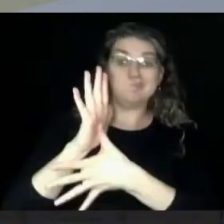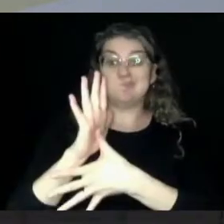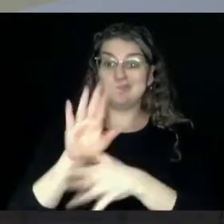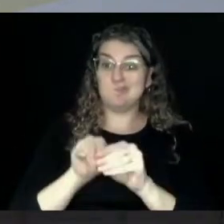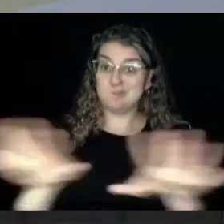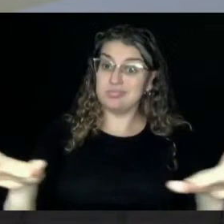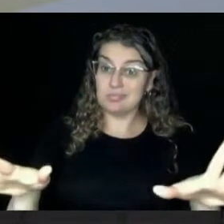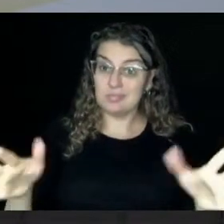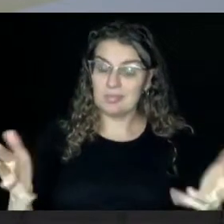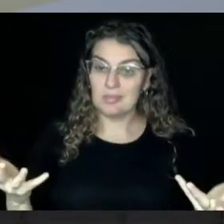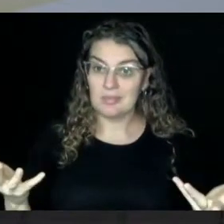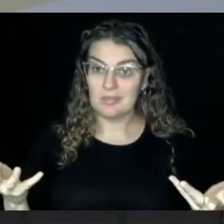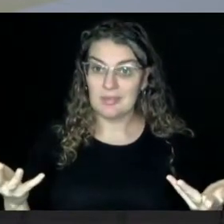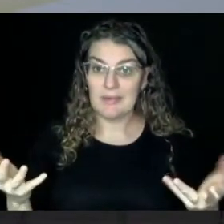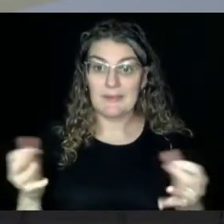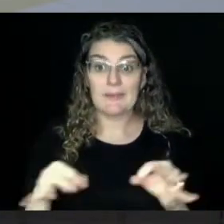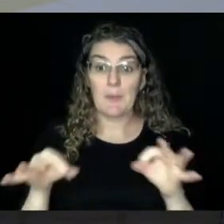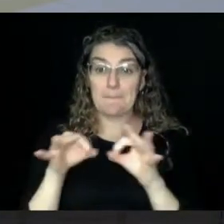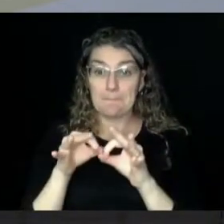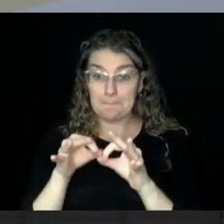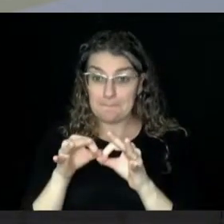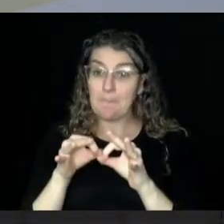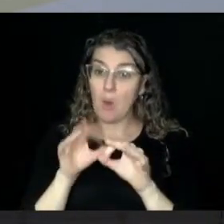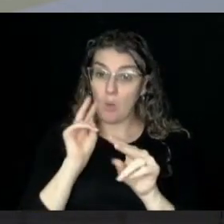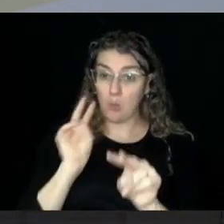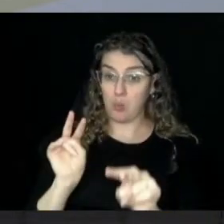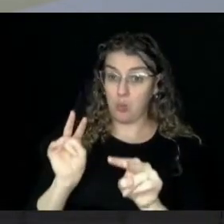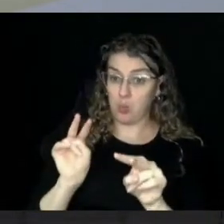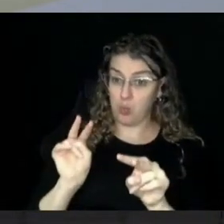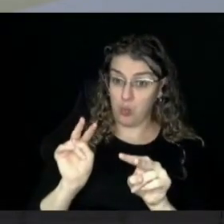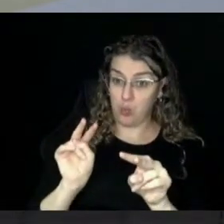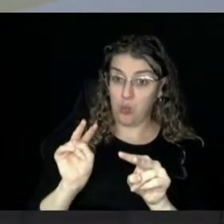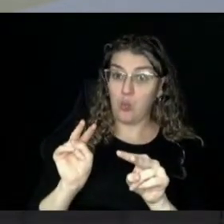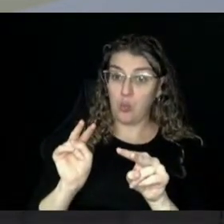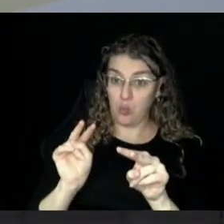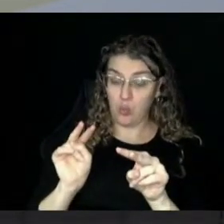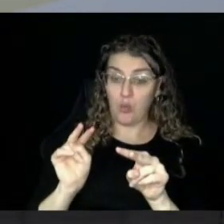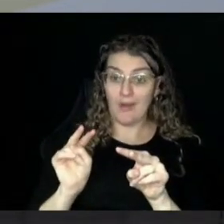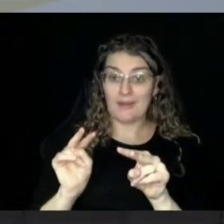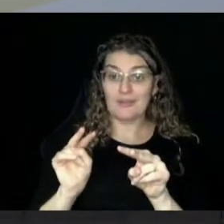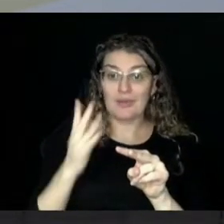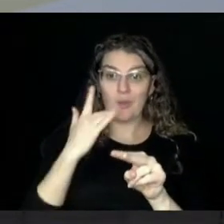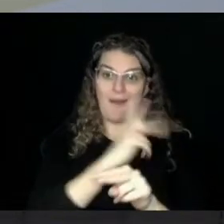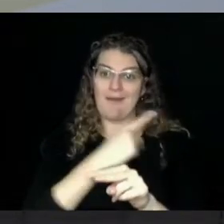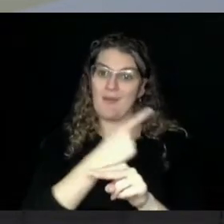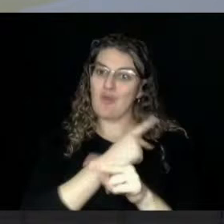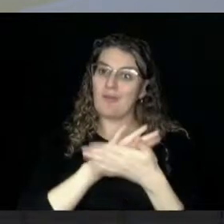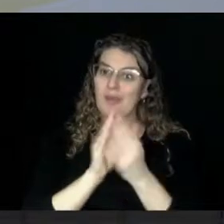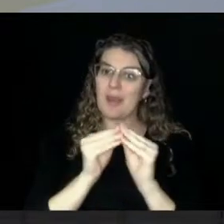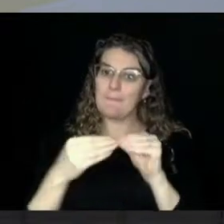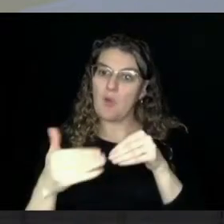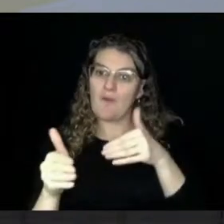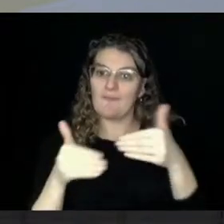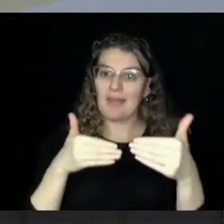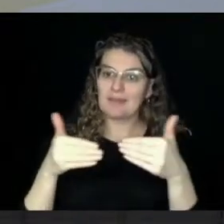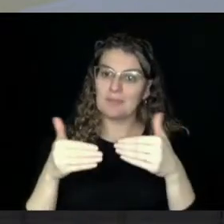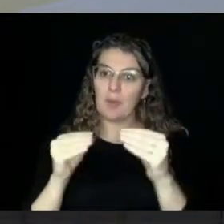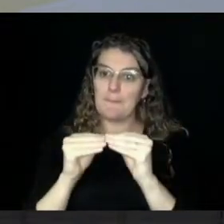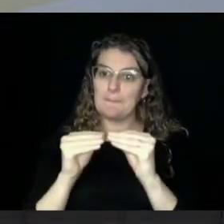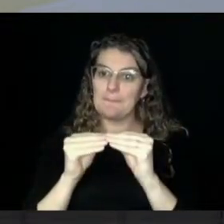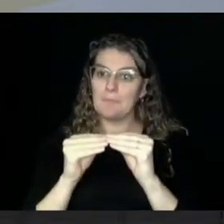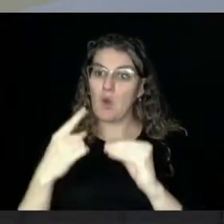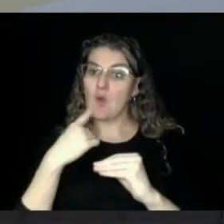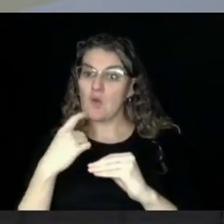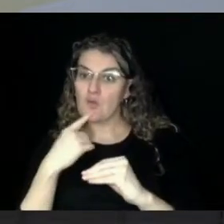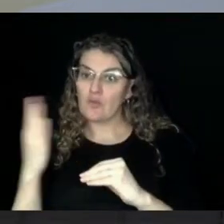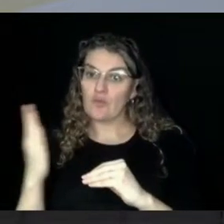possibly in some other provinces, as they loosen their restrictions and they have, if they have variants